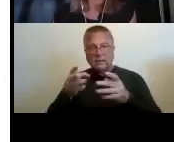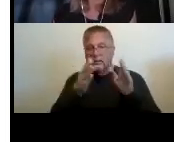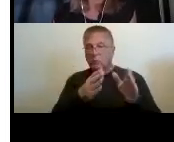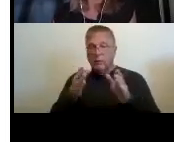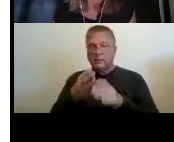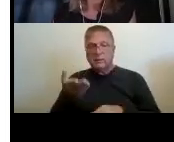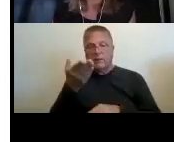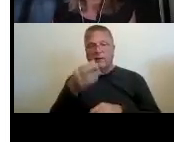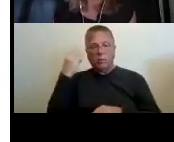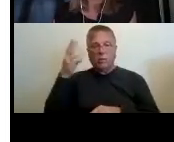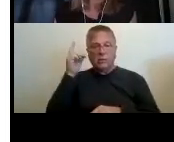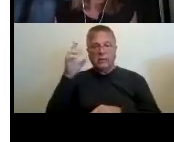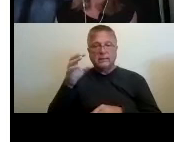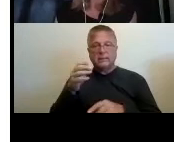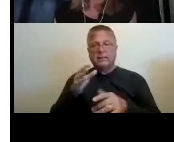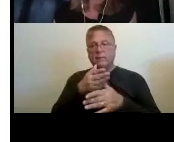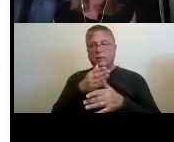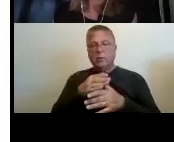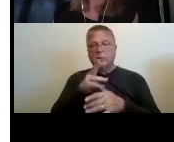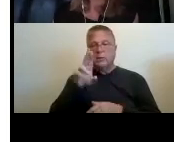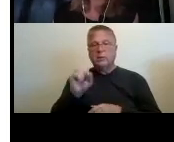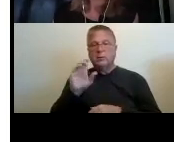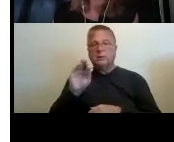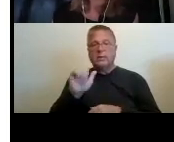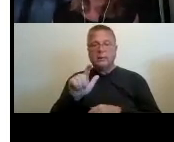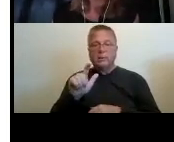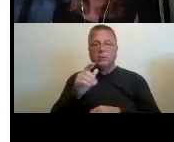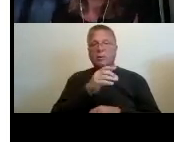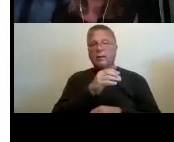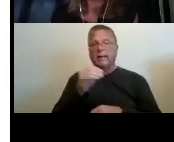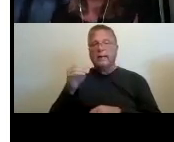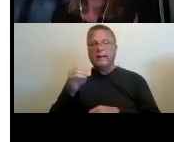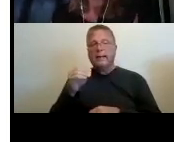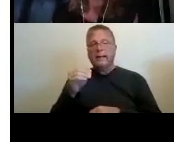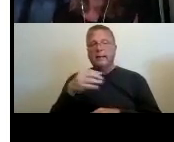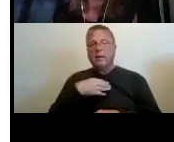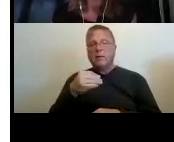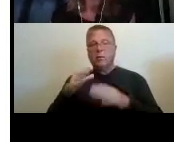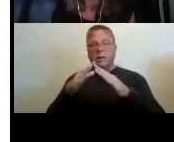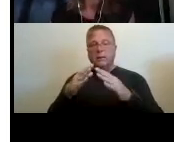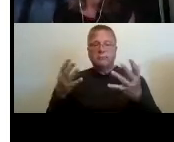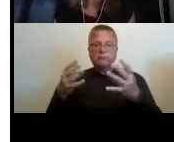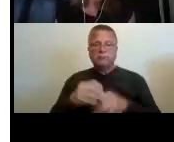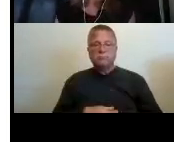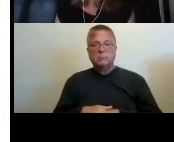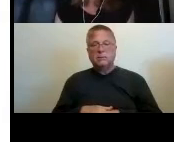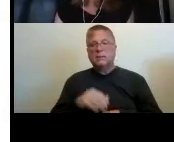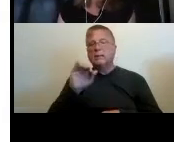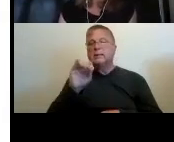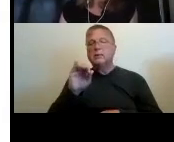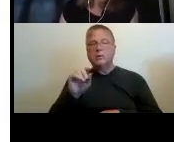exists in that stretch between the U.S. Capitol and the White House. It's on the inauguration